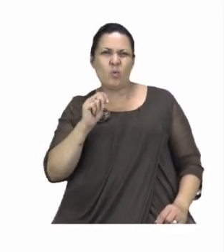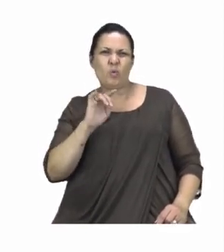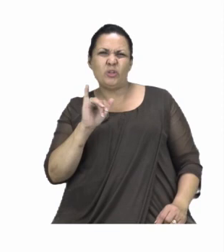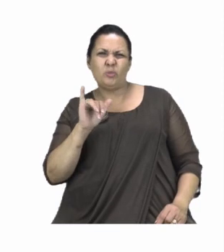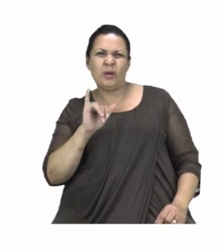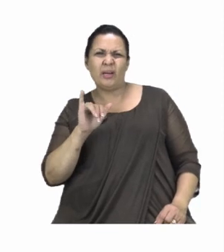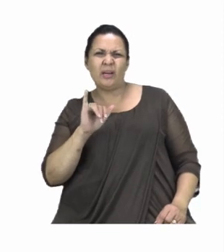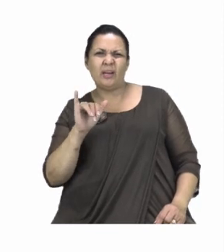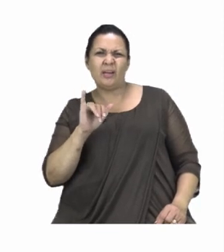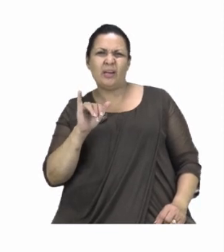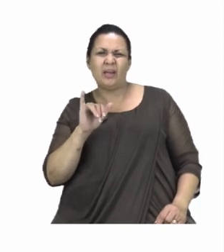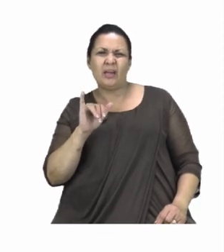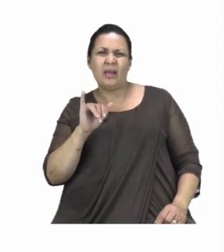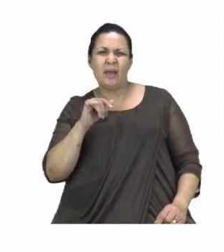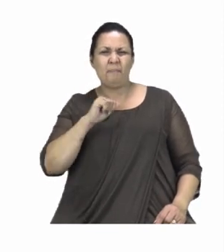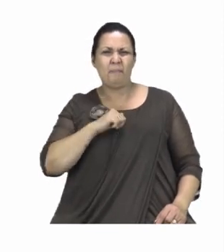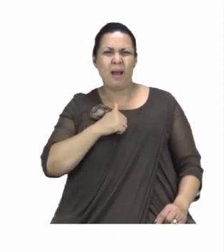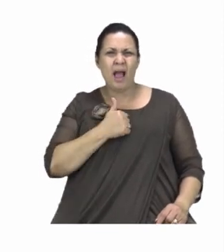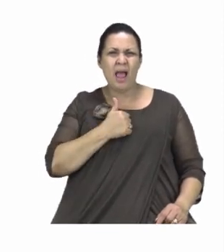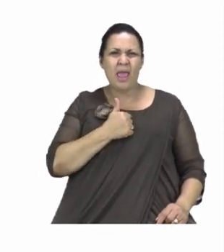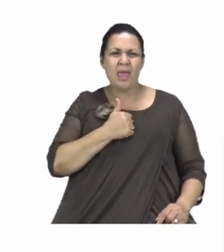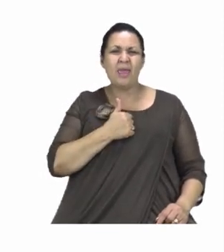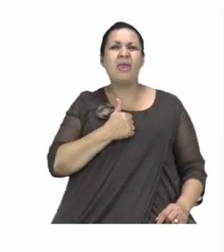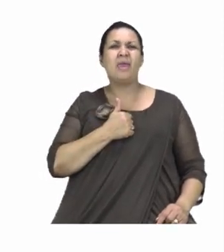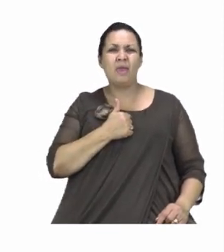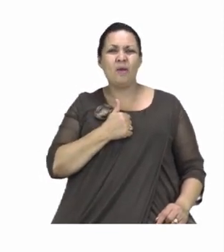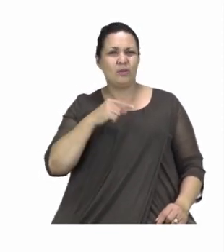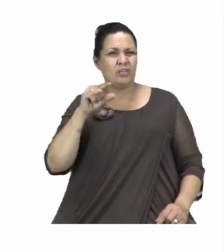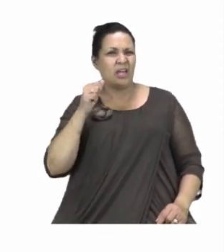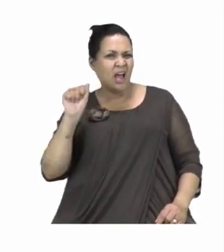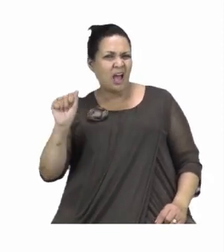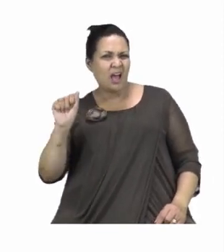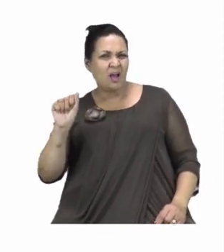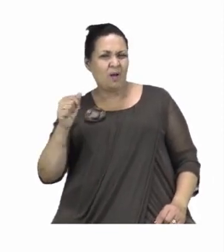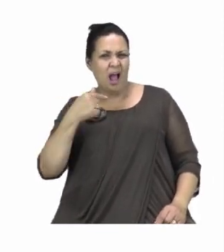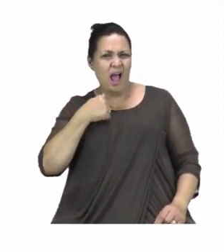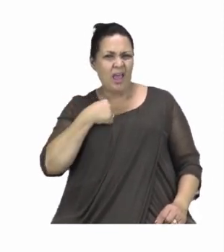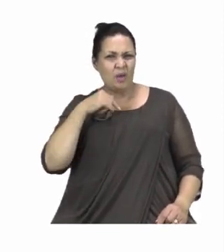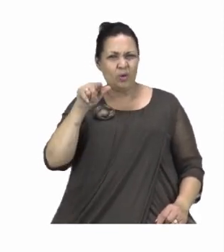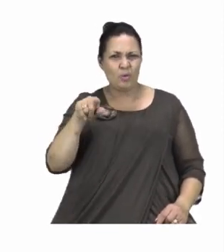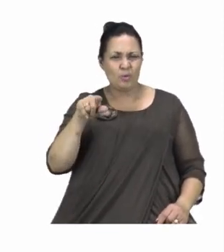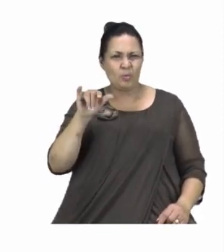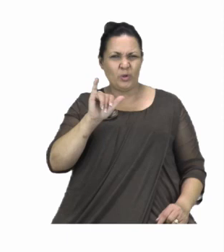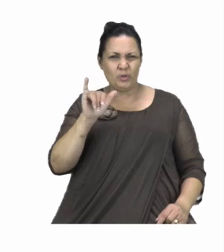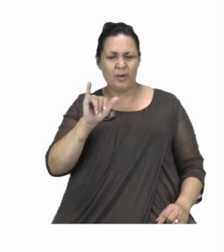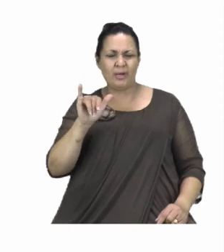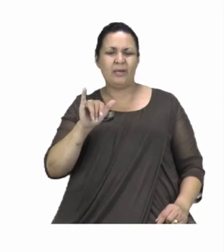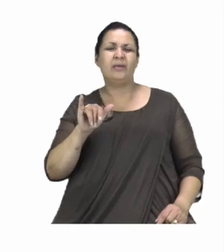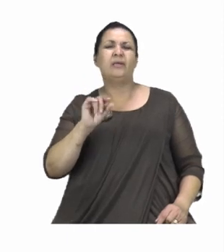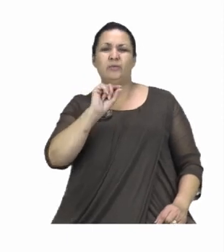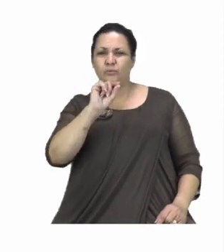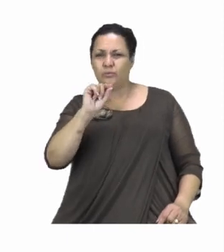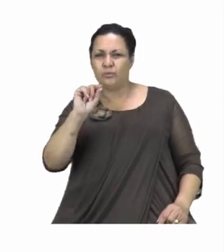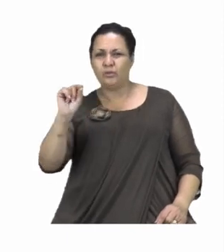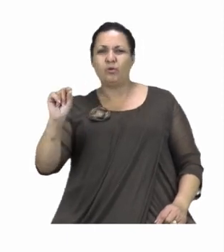are also going to choose a sight word to fill in the missing word. Then